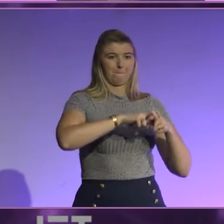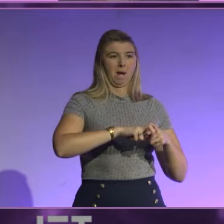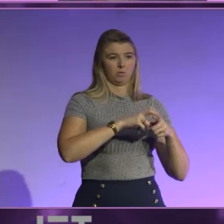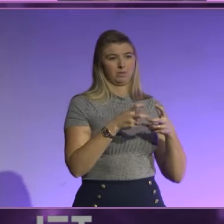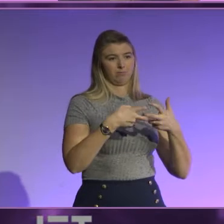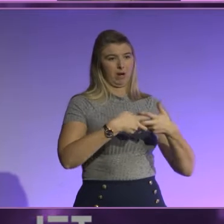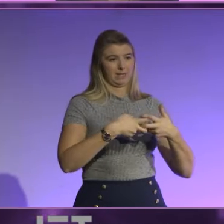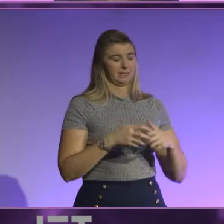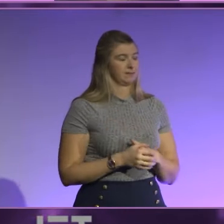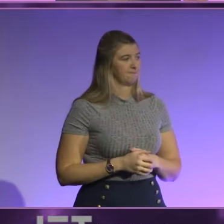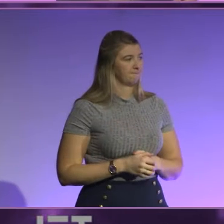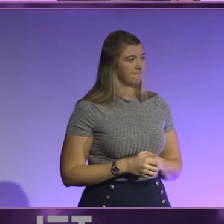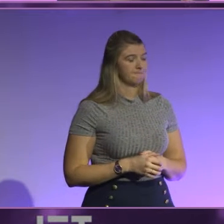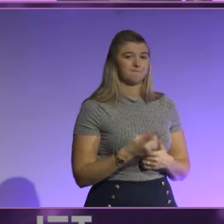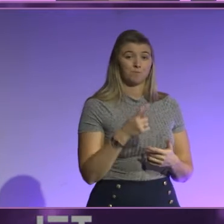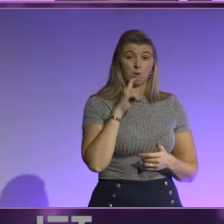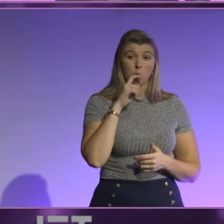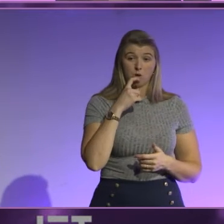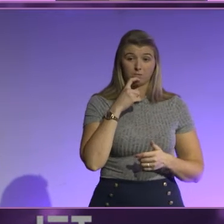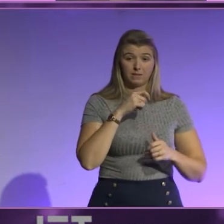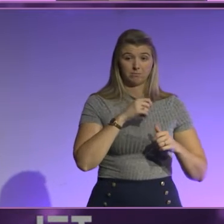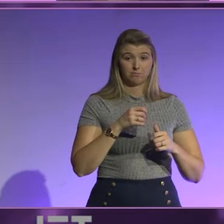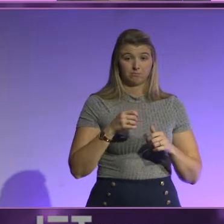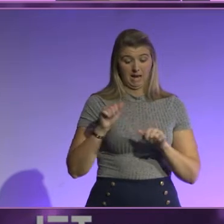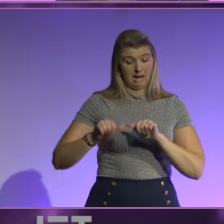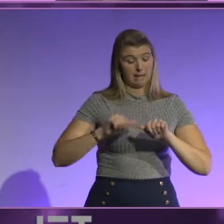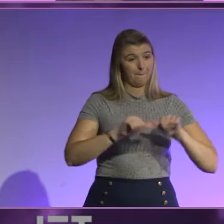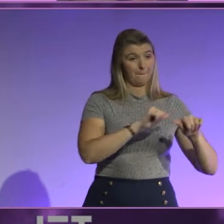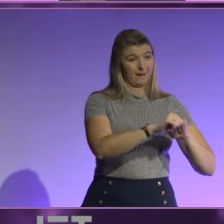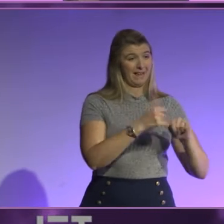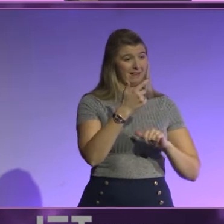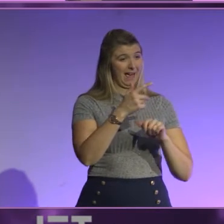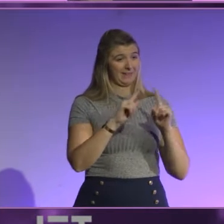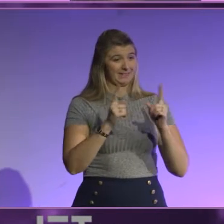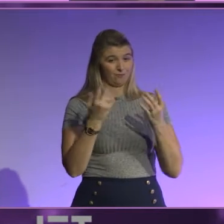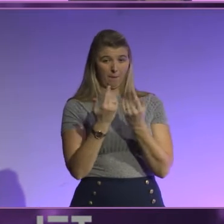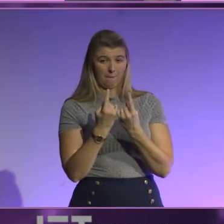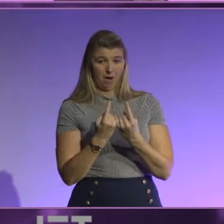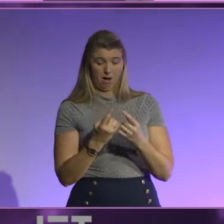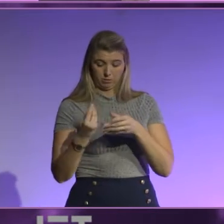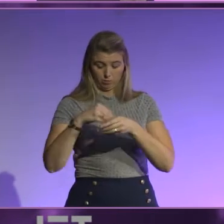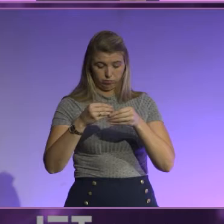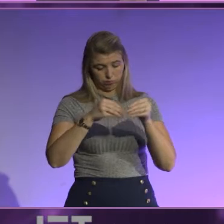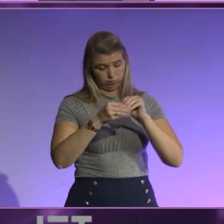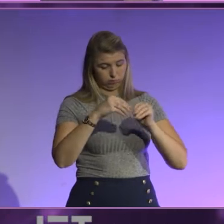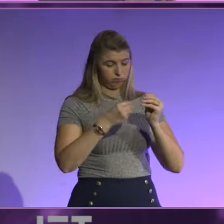assembly. It would have been an assembly. It would have used 8 different components. But what's been